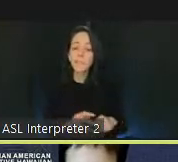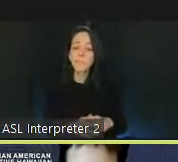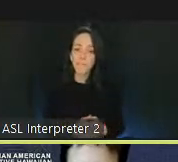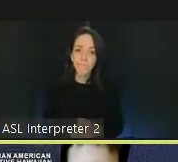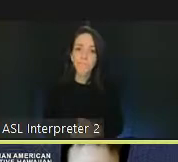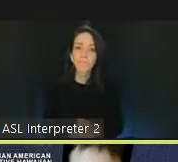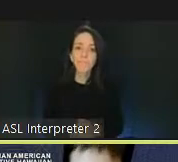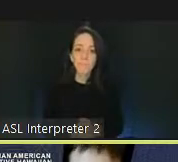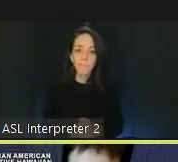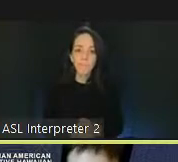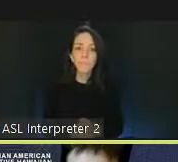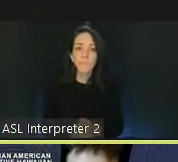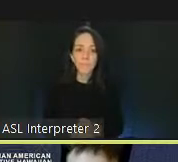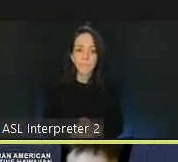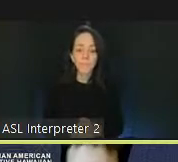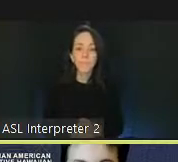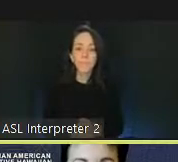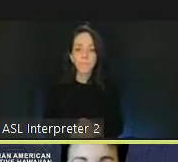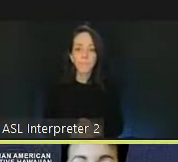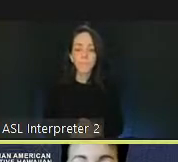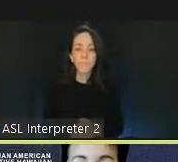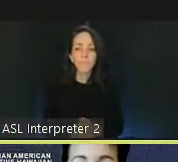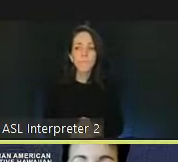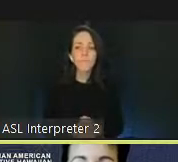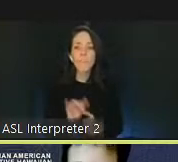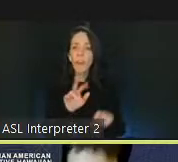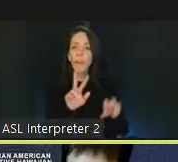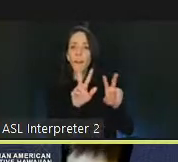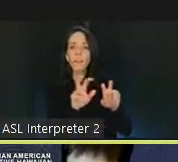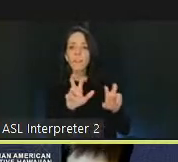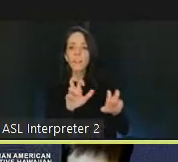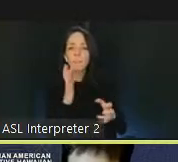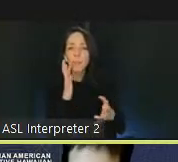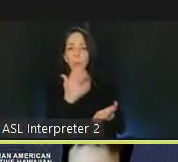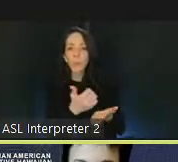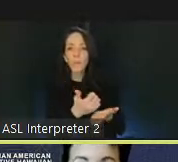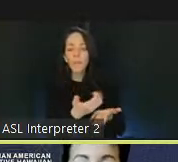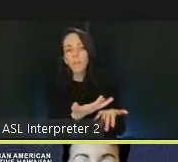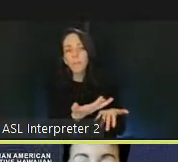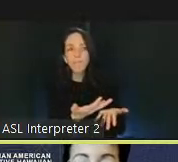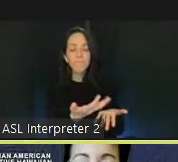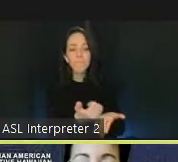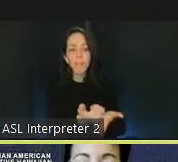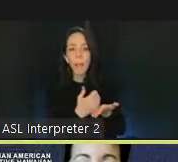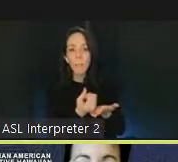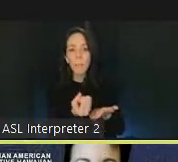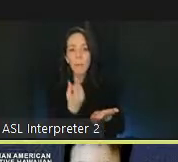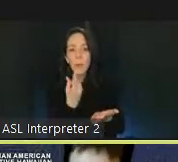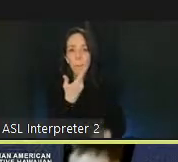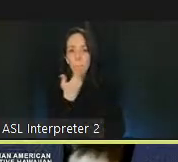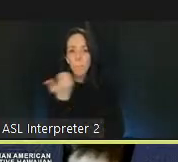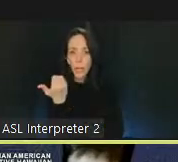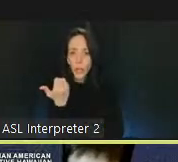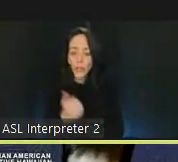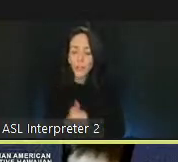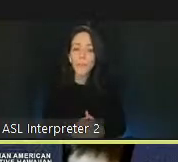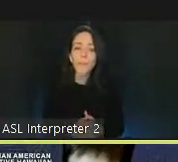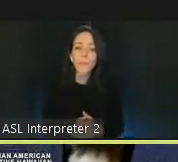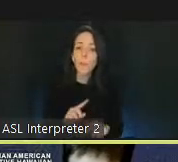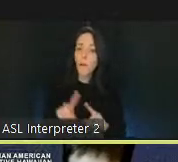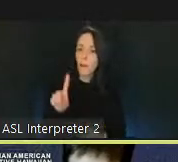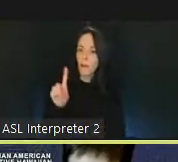been underway to help shed some light on that. I was wondering, for this